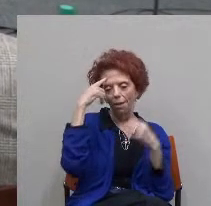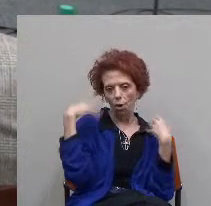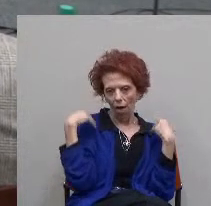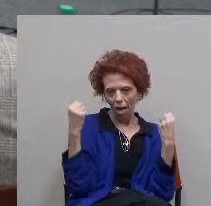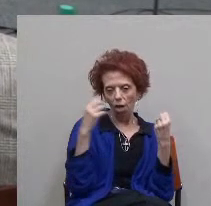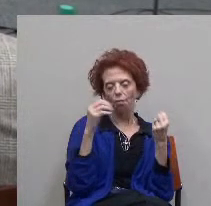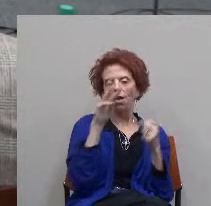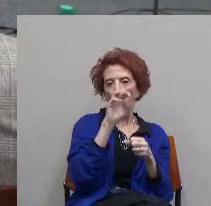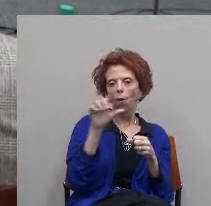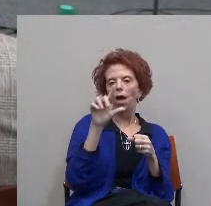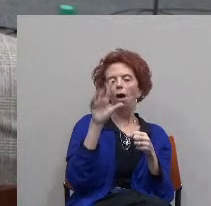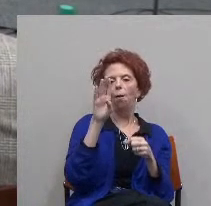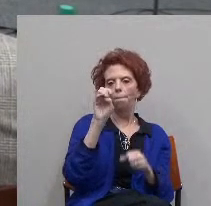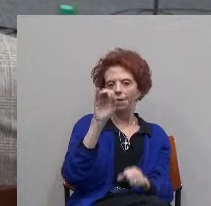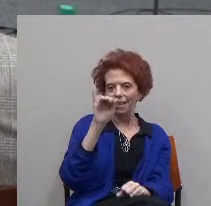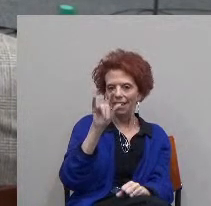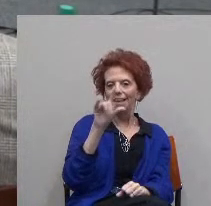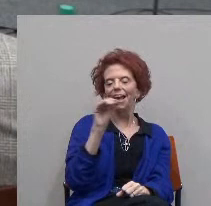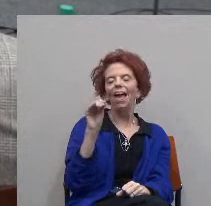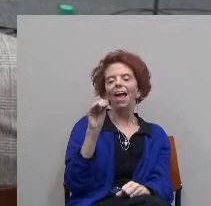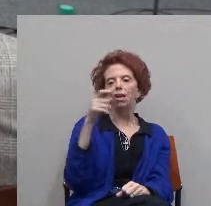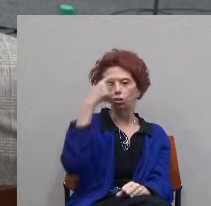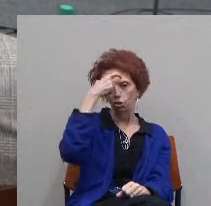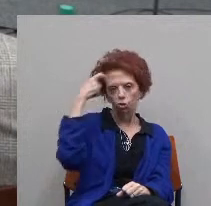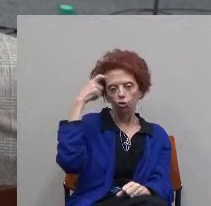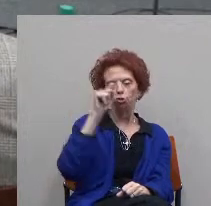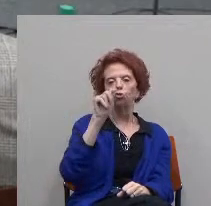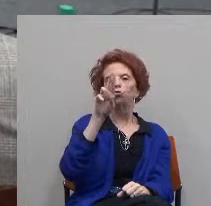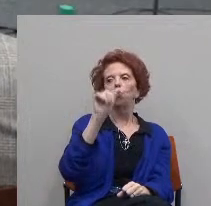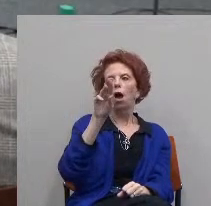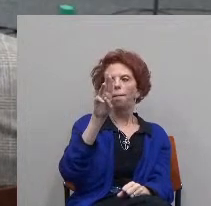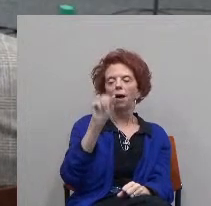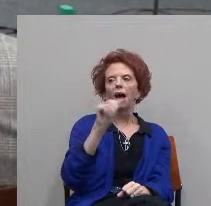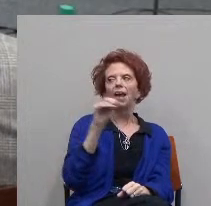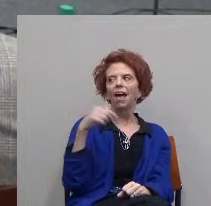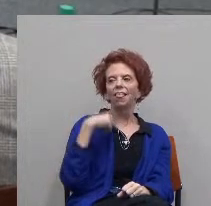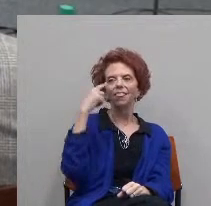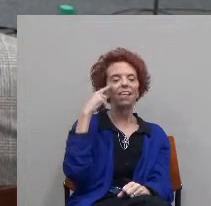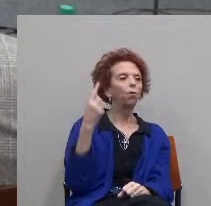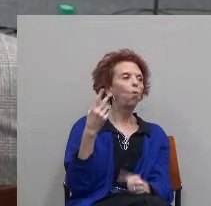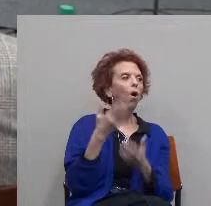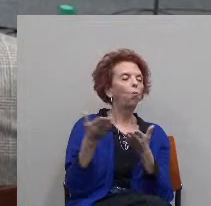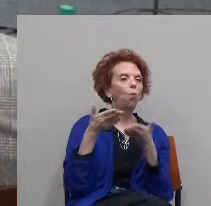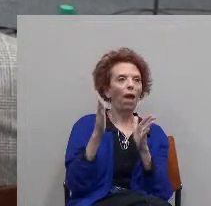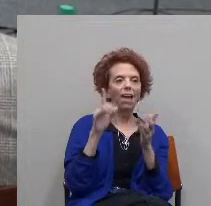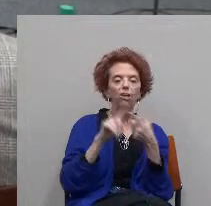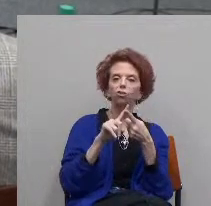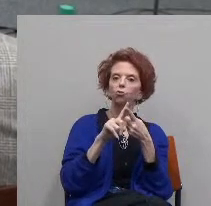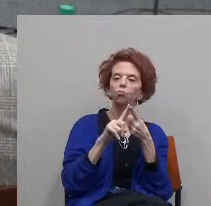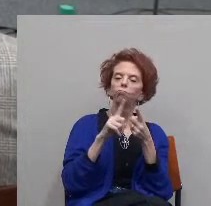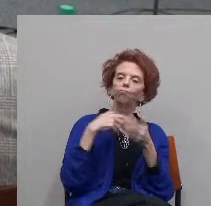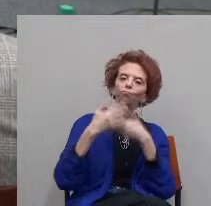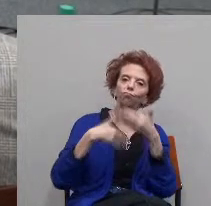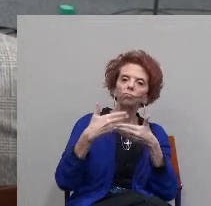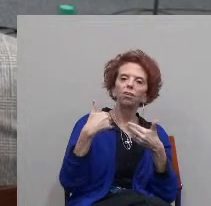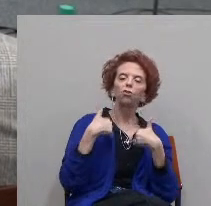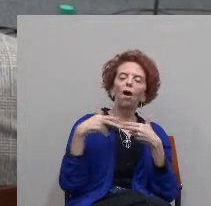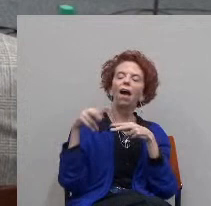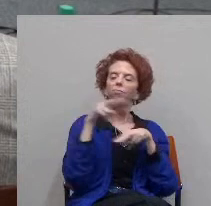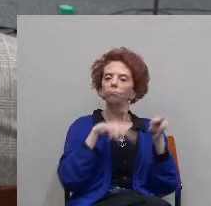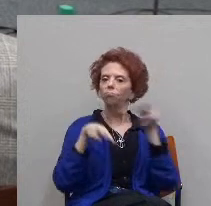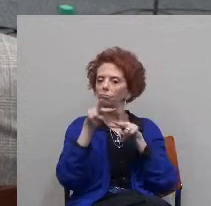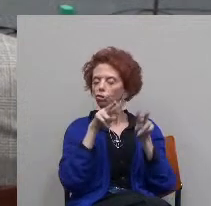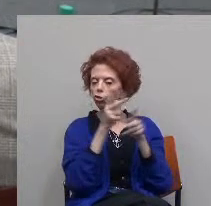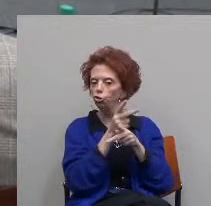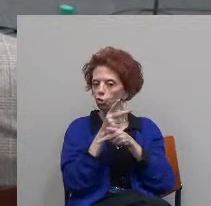well-being issues and trauma, and I just believe that one of the ways to help work through that is having supervised,